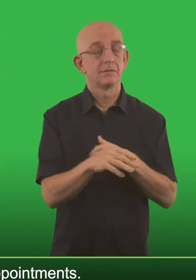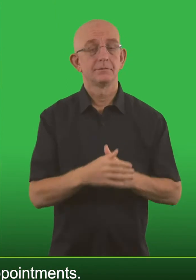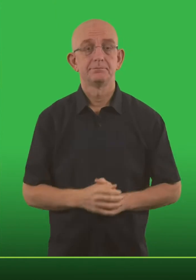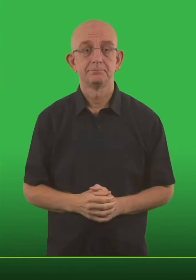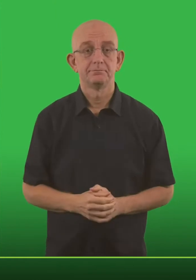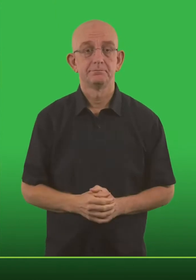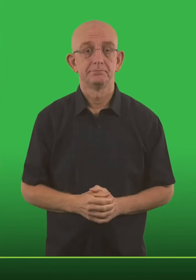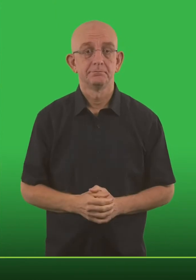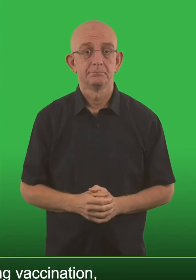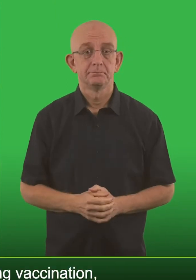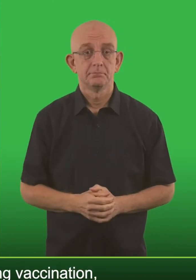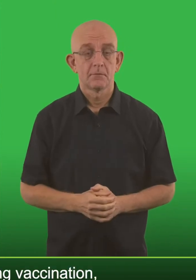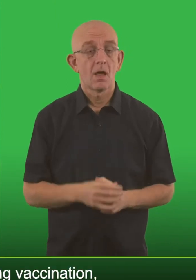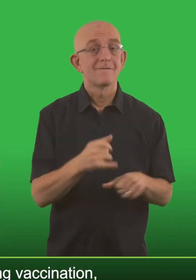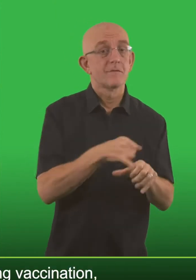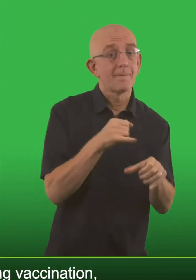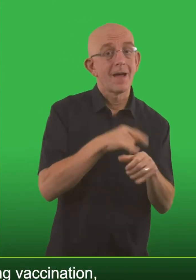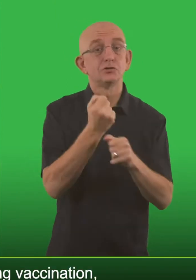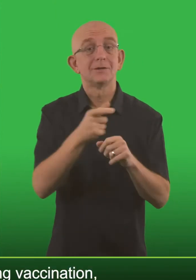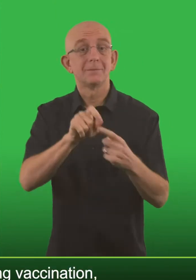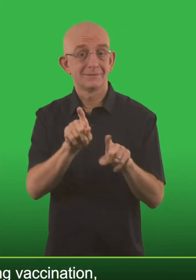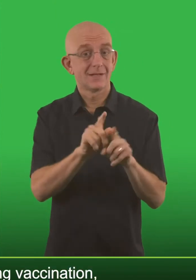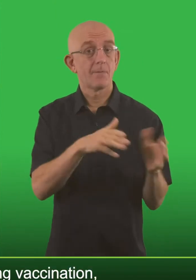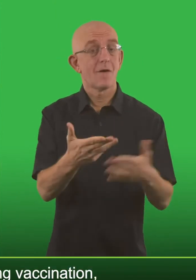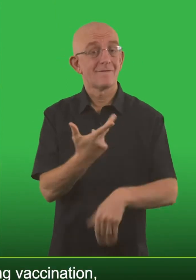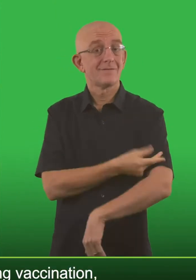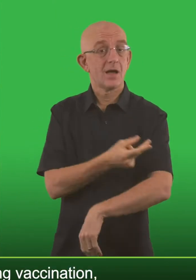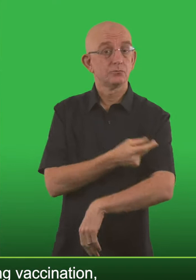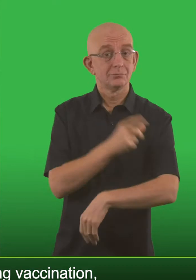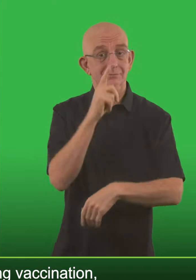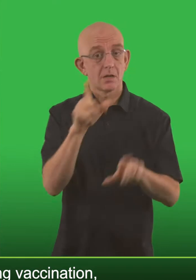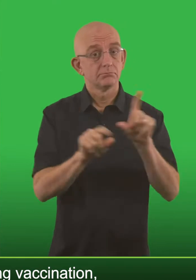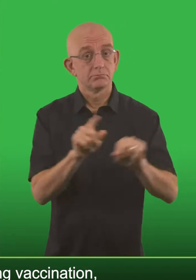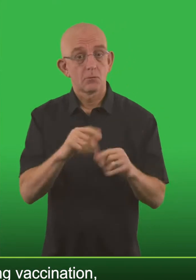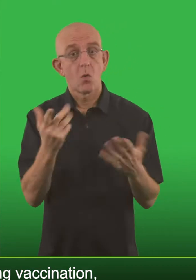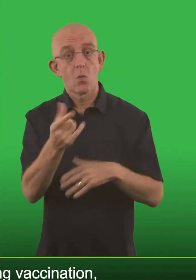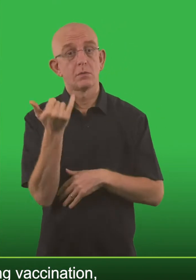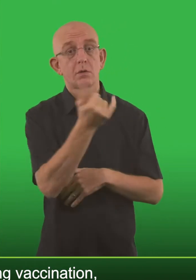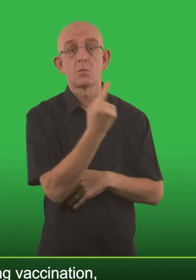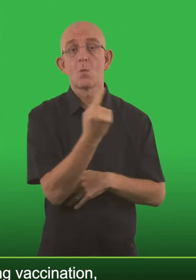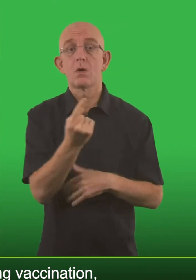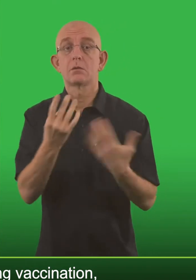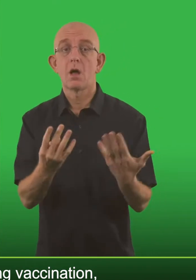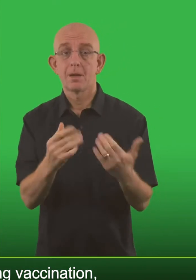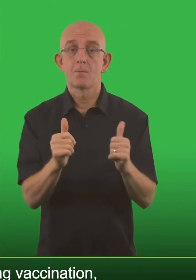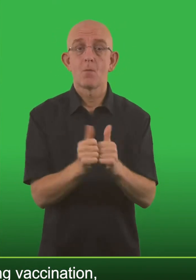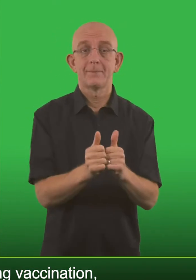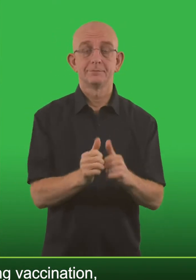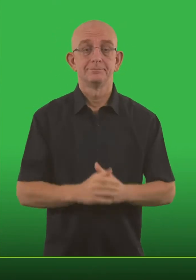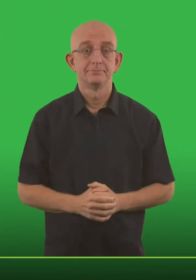appointments. Pharmacies and GPs are also offering vaccination, either by inviting people or you can book by going